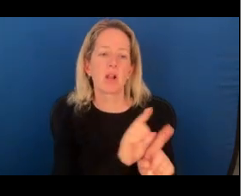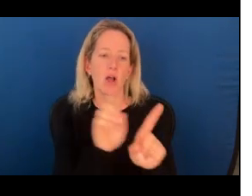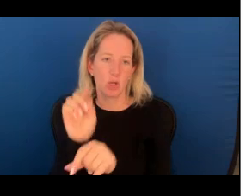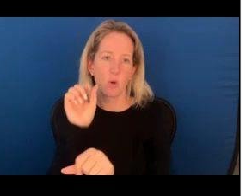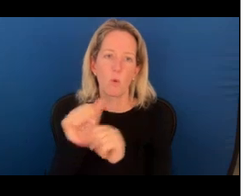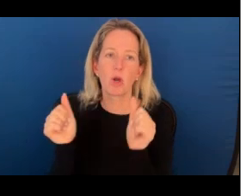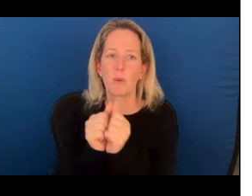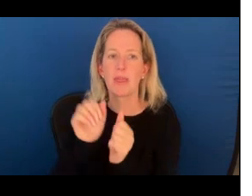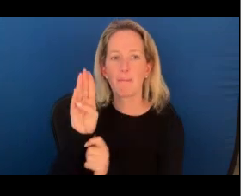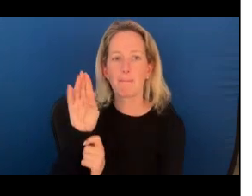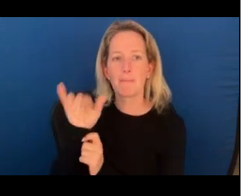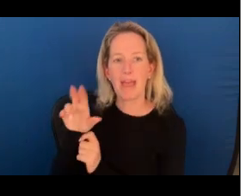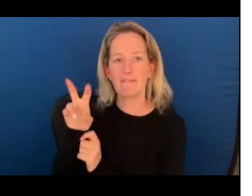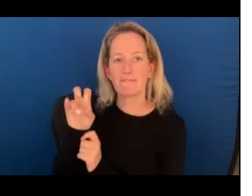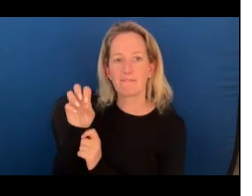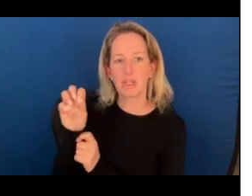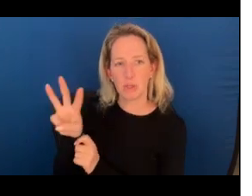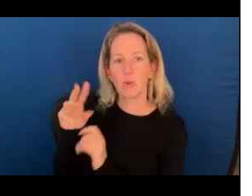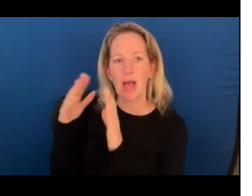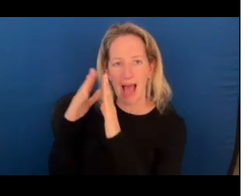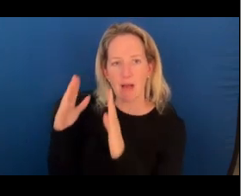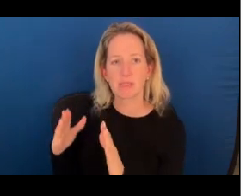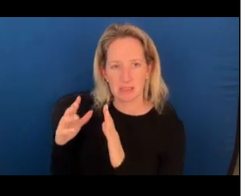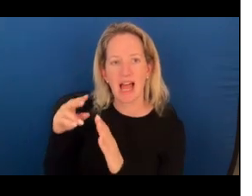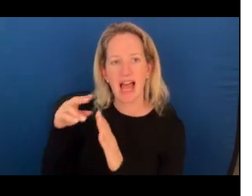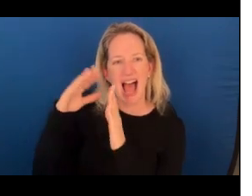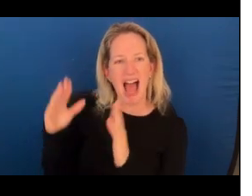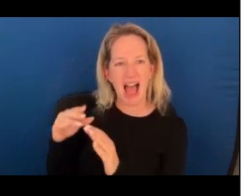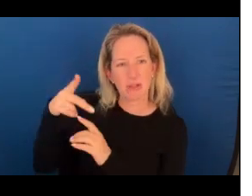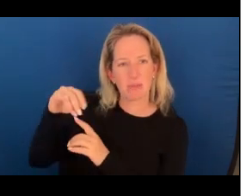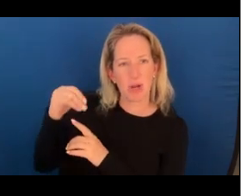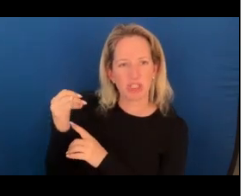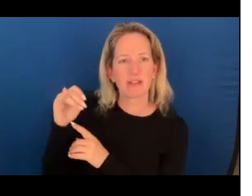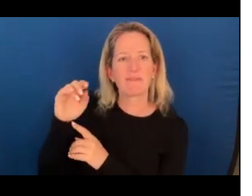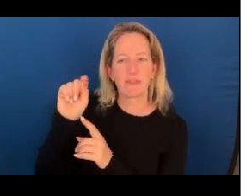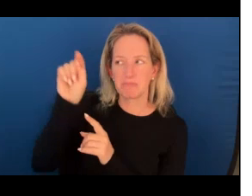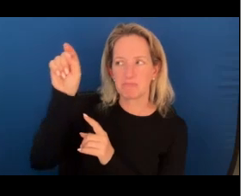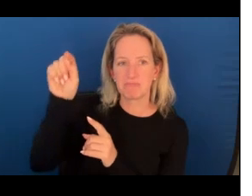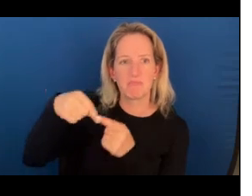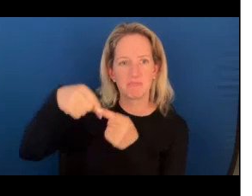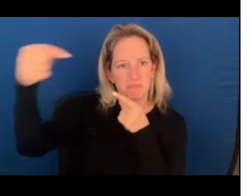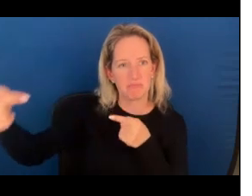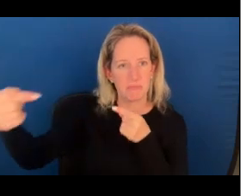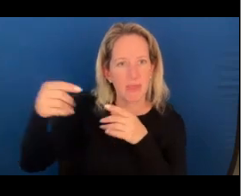Houses, the housing project that's across the highway from the beach. Next slide, please.